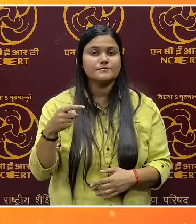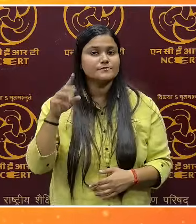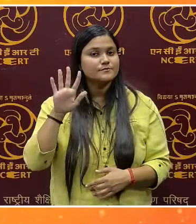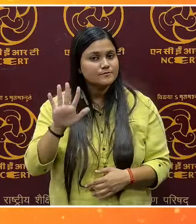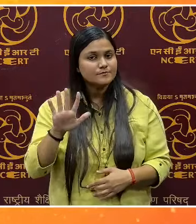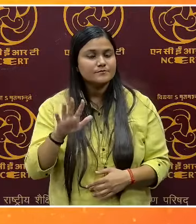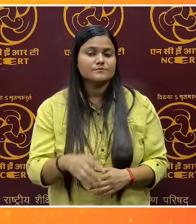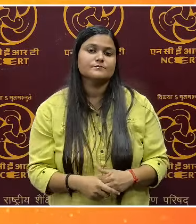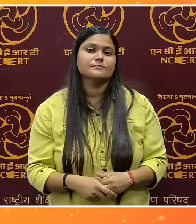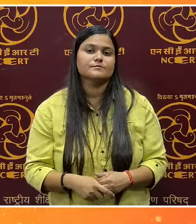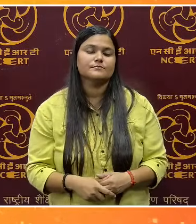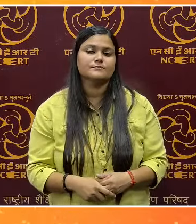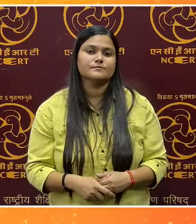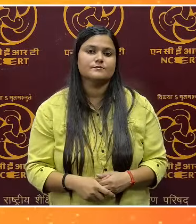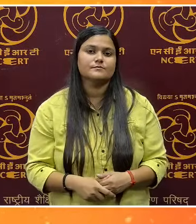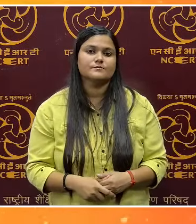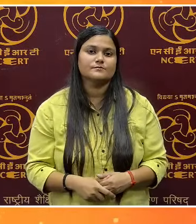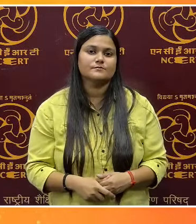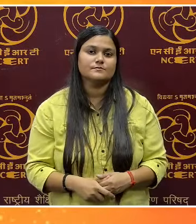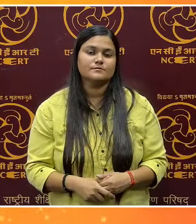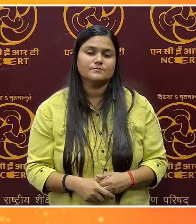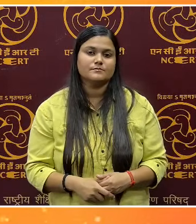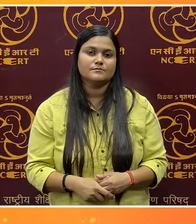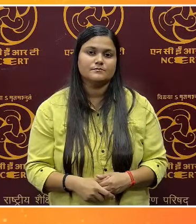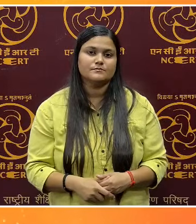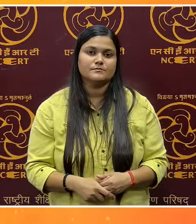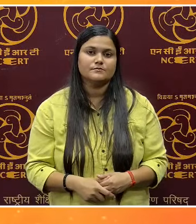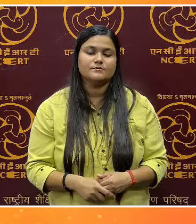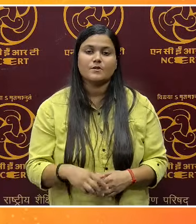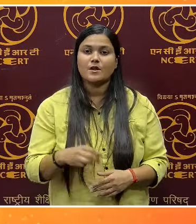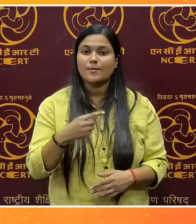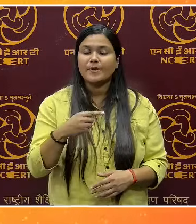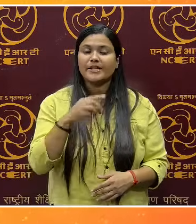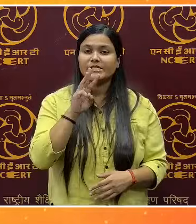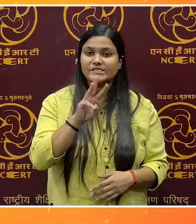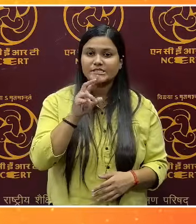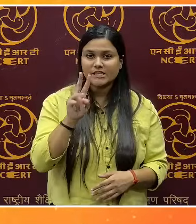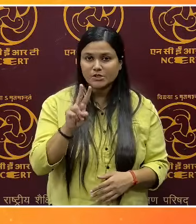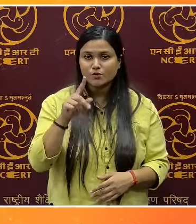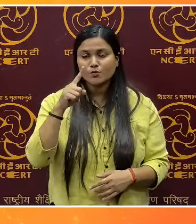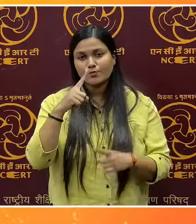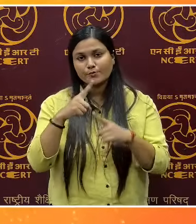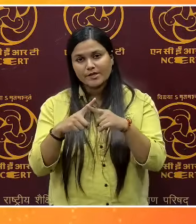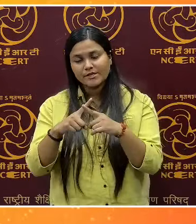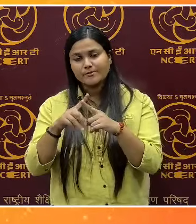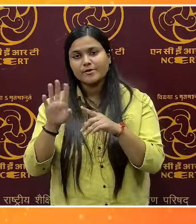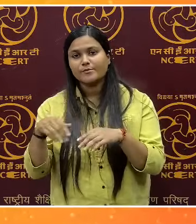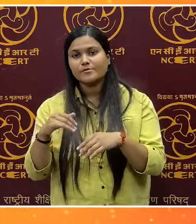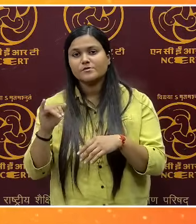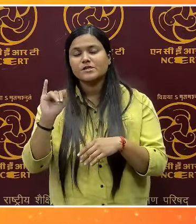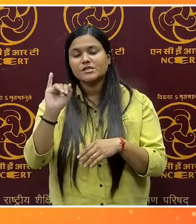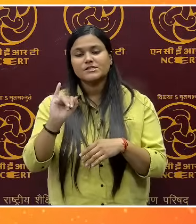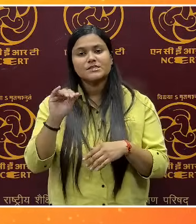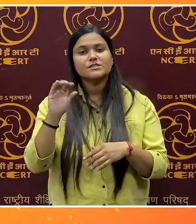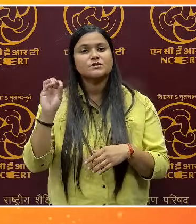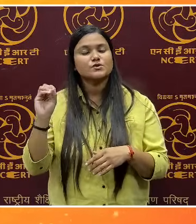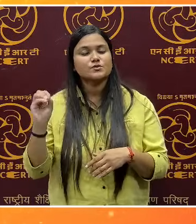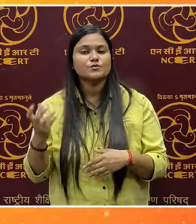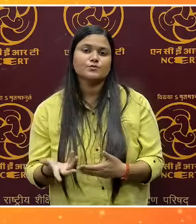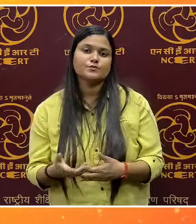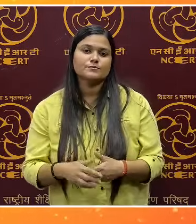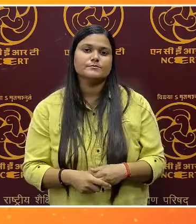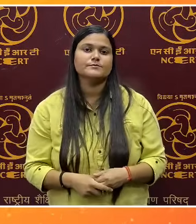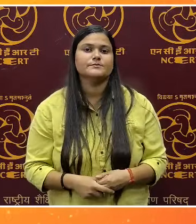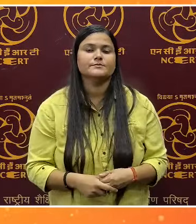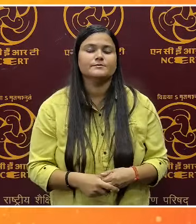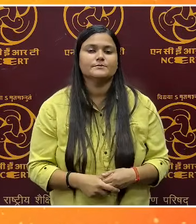minus 10 raised to 6 will be equal to minus 32 into 1 followed by 6 zeros. Exactly, and the next digit we